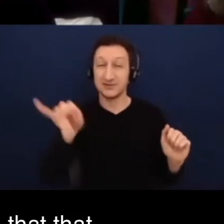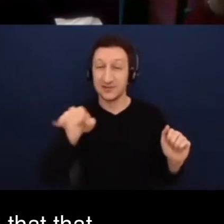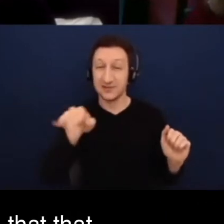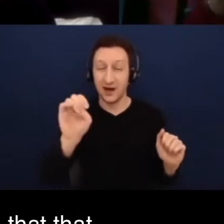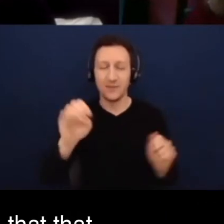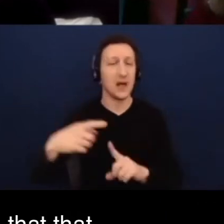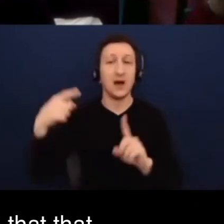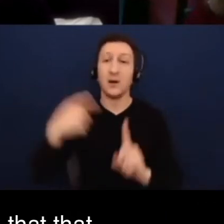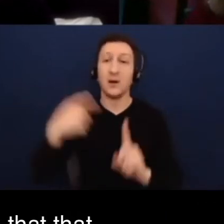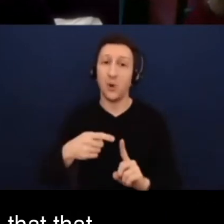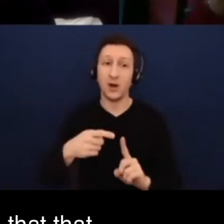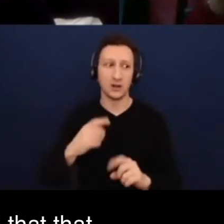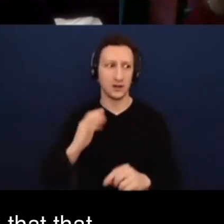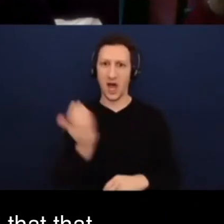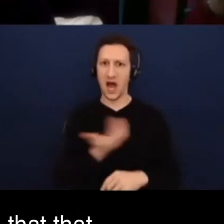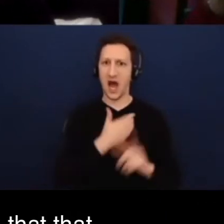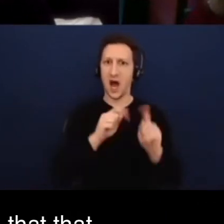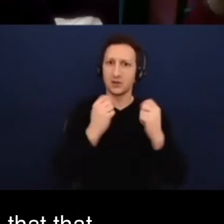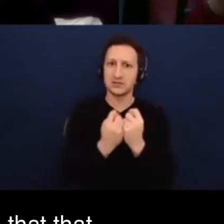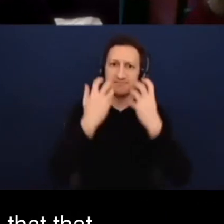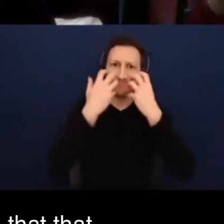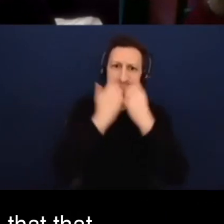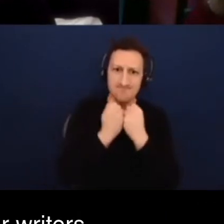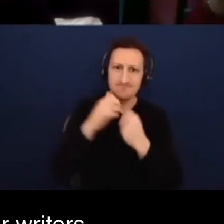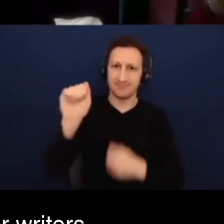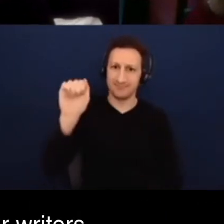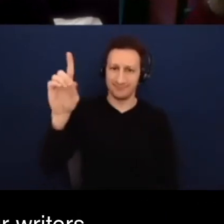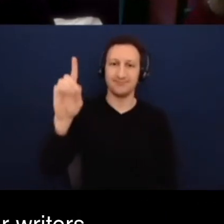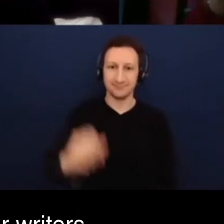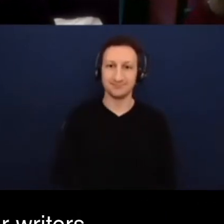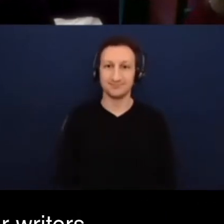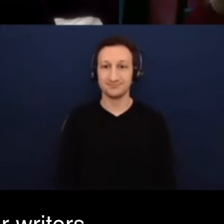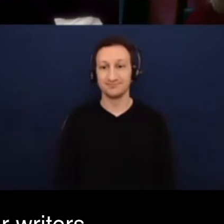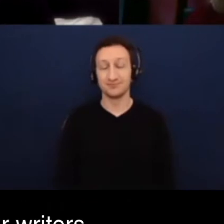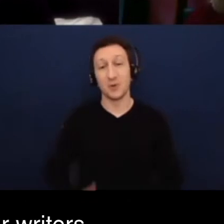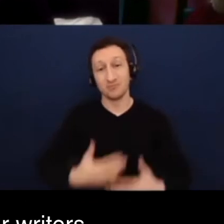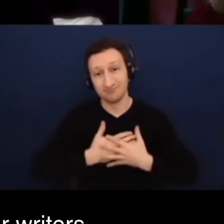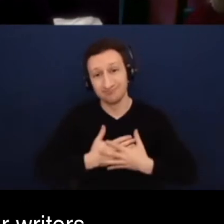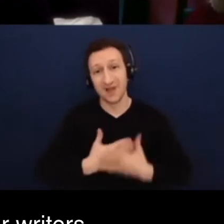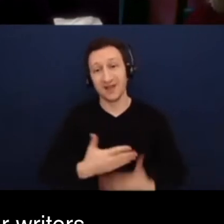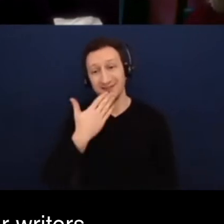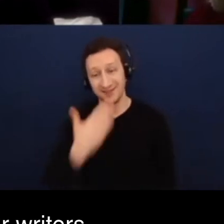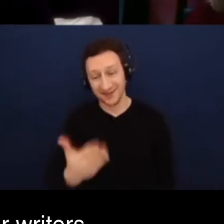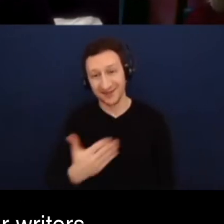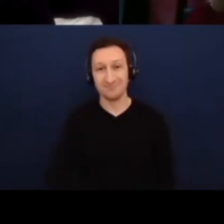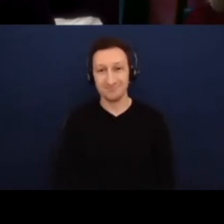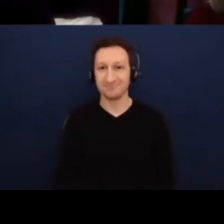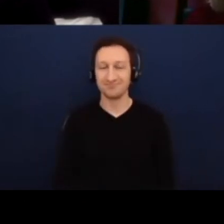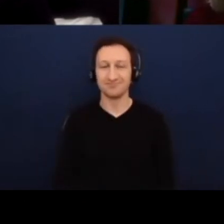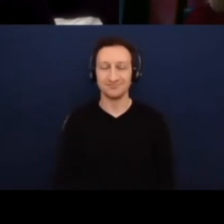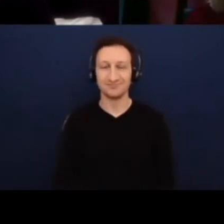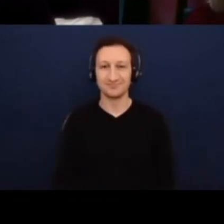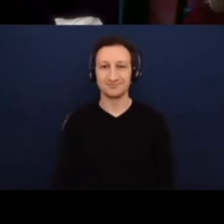that that particular writer, Stephen, and all of our writers put into every project.